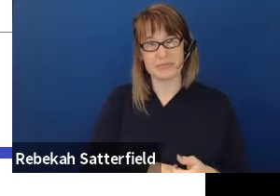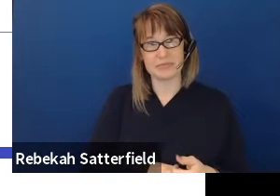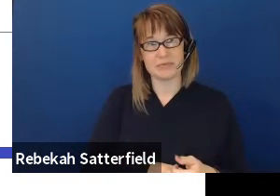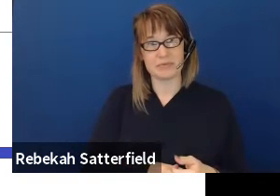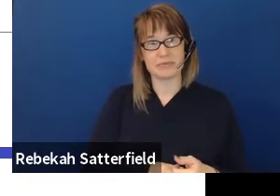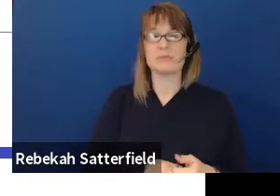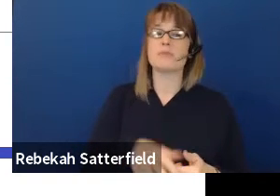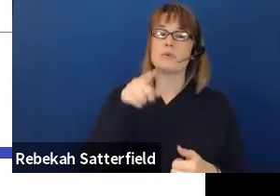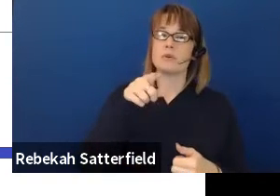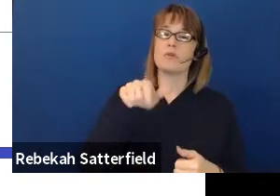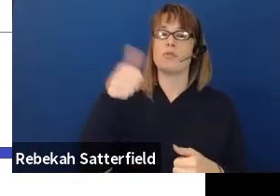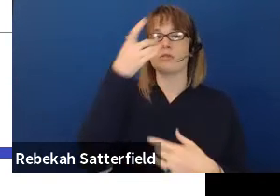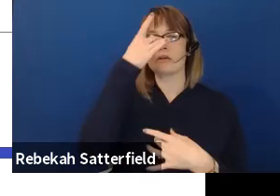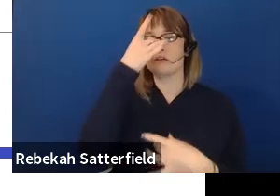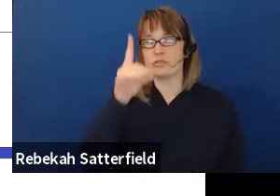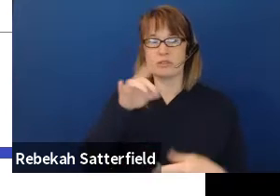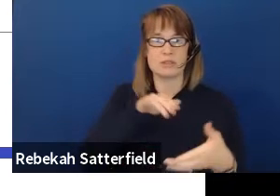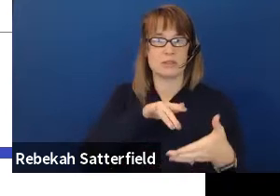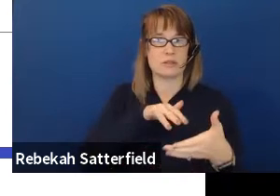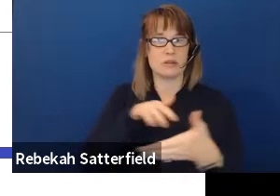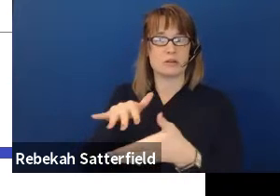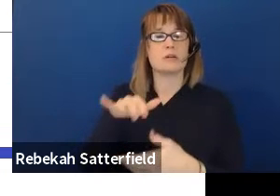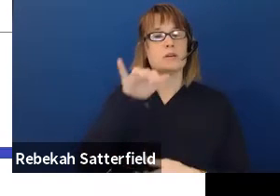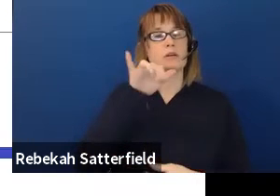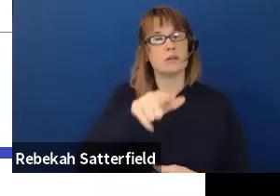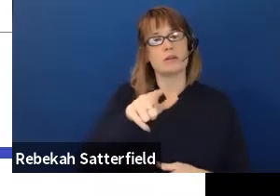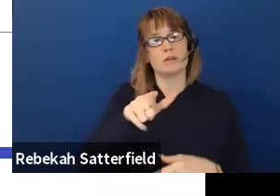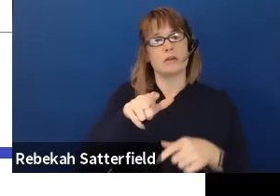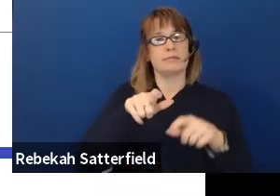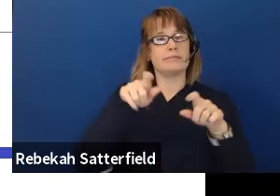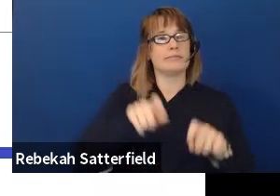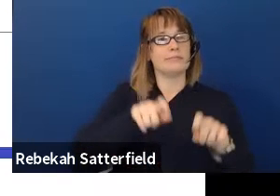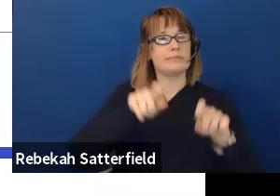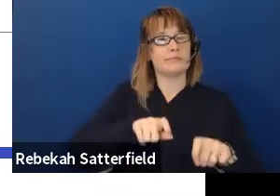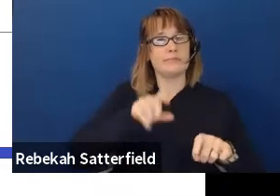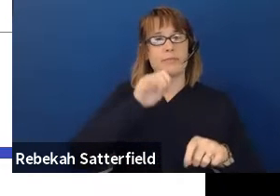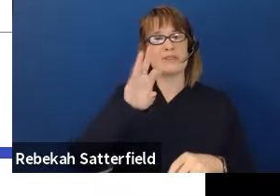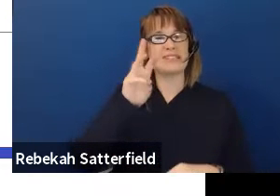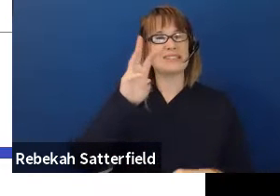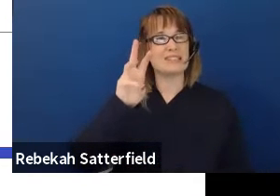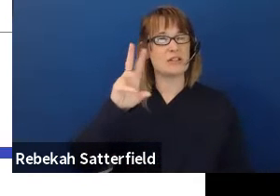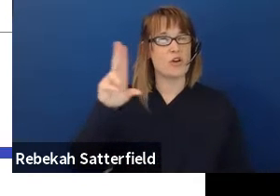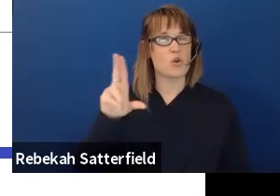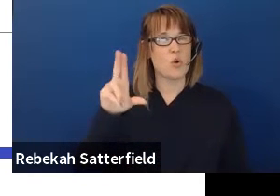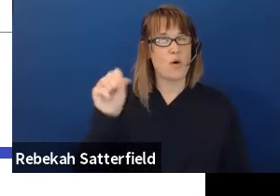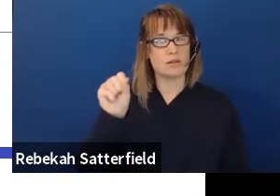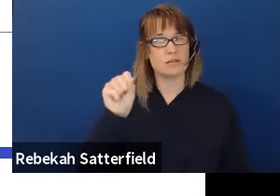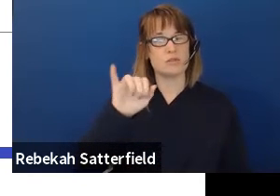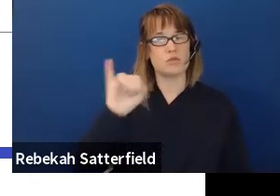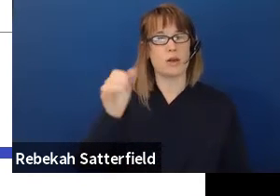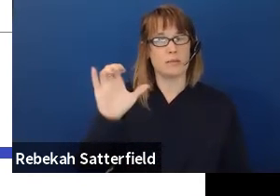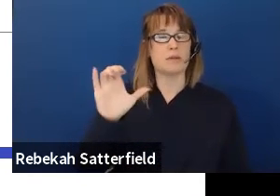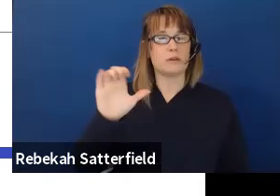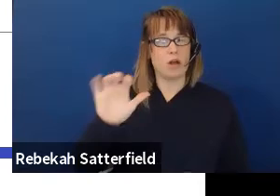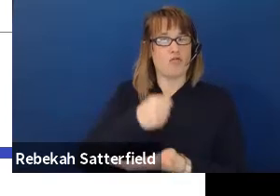there's another interesting study. This was a pilot study of 6 U.S. Joint Commission accredited